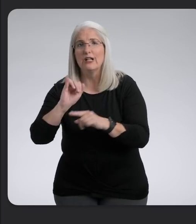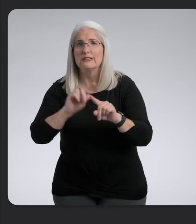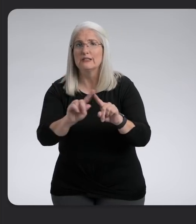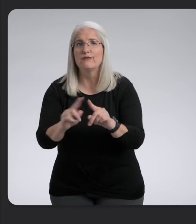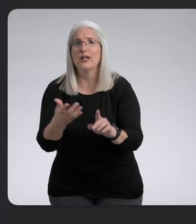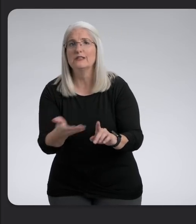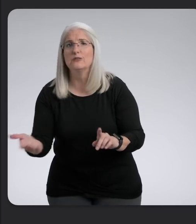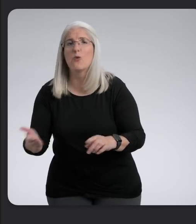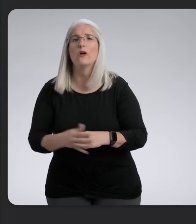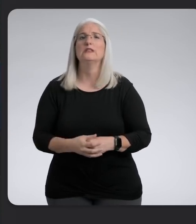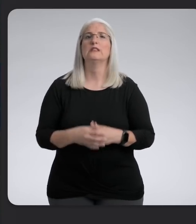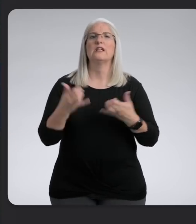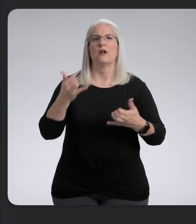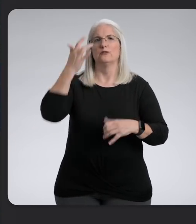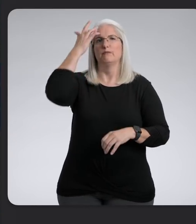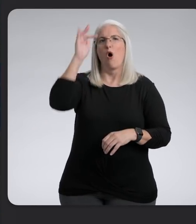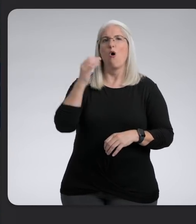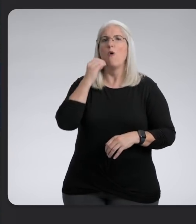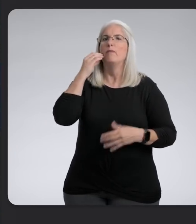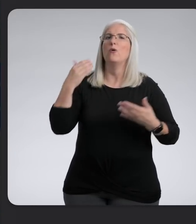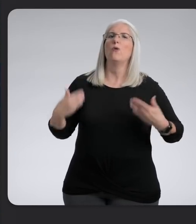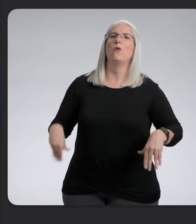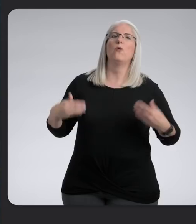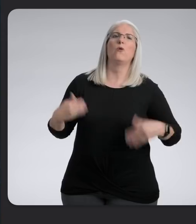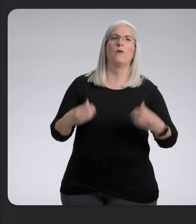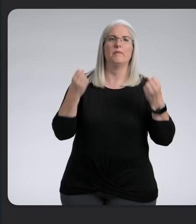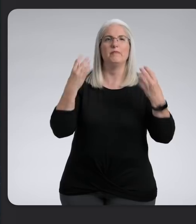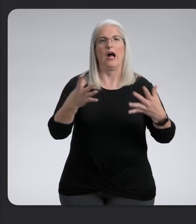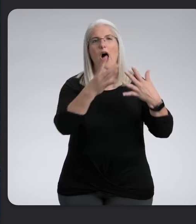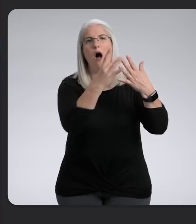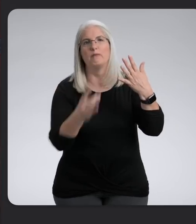never been more capable. Back to Craig.